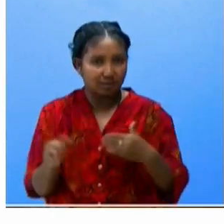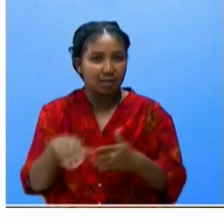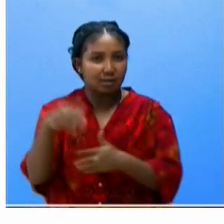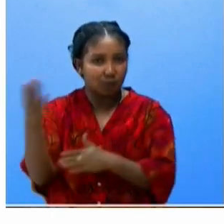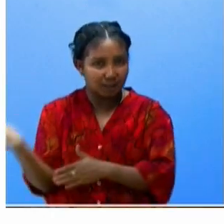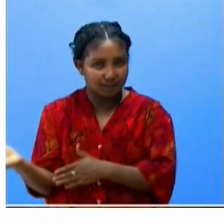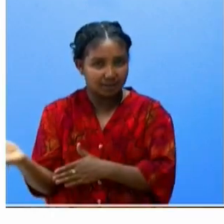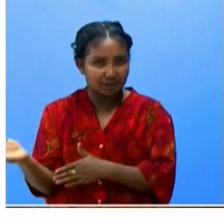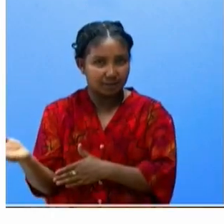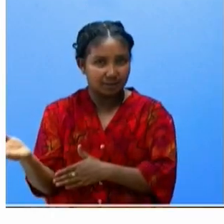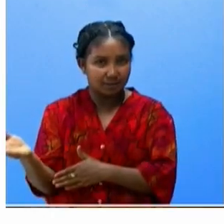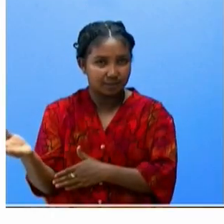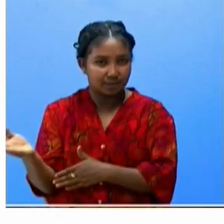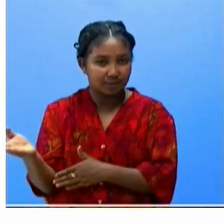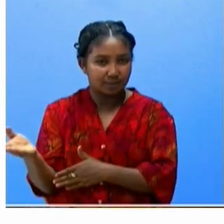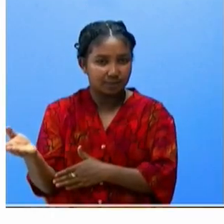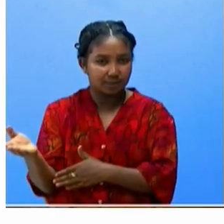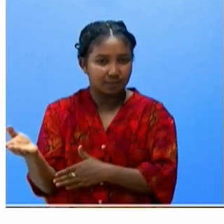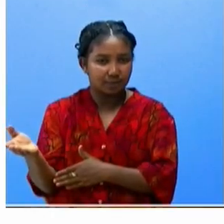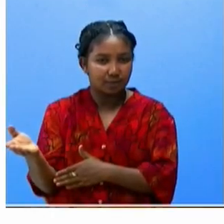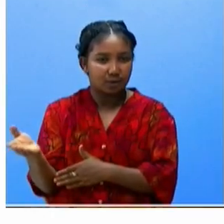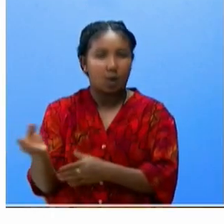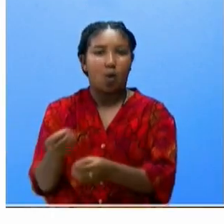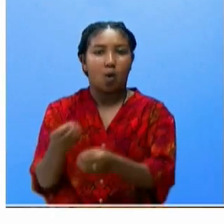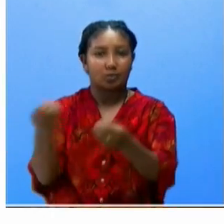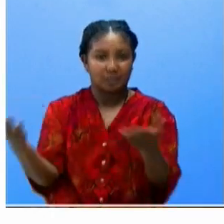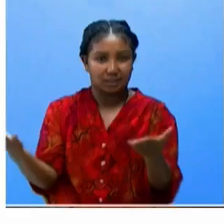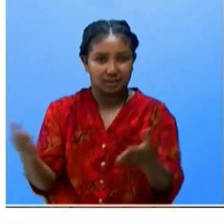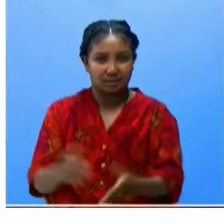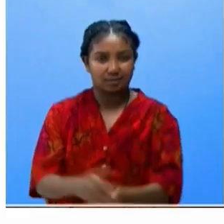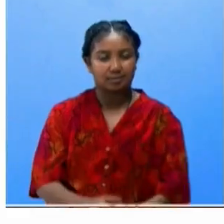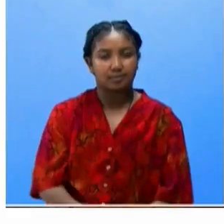this one? This is the object.